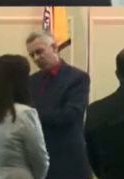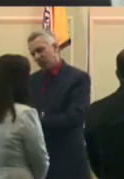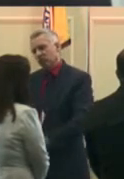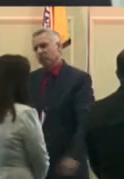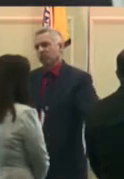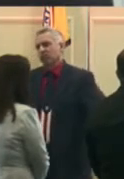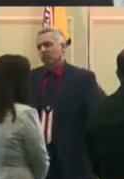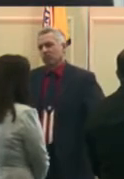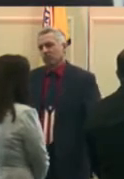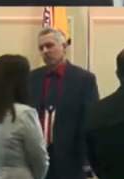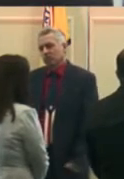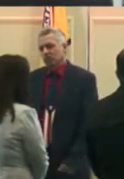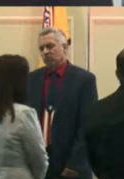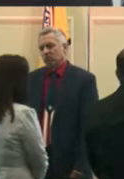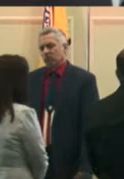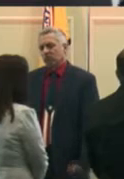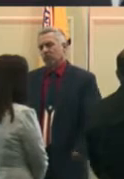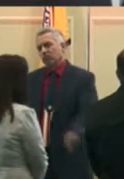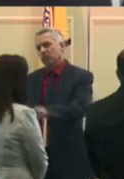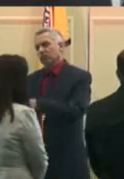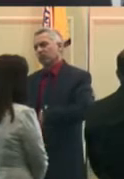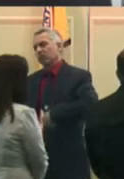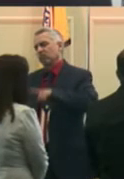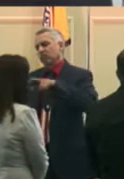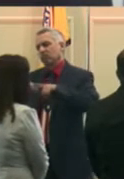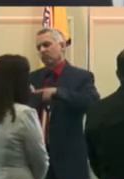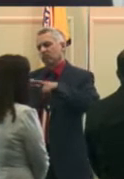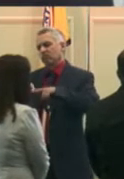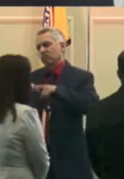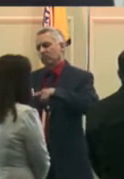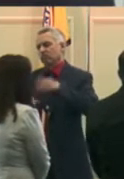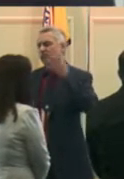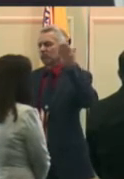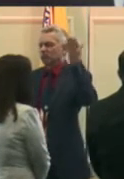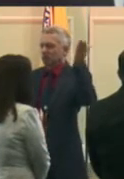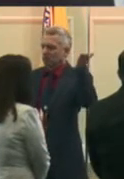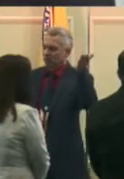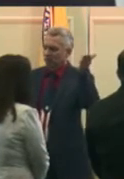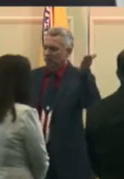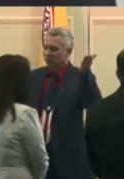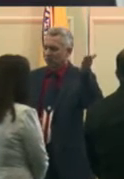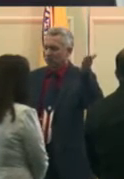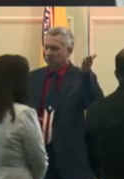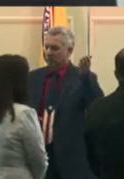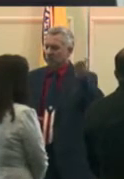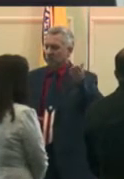Let us lean on you in times of difficulty and in times of praise.